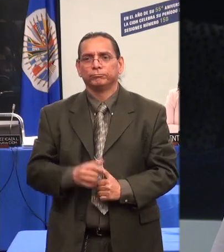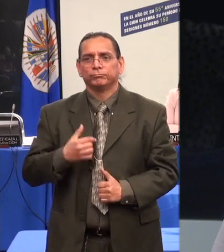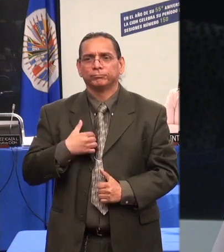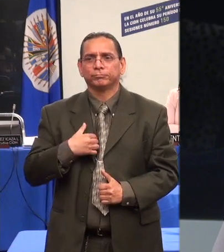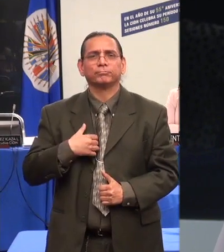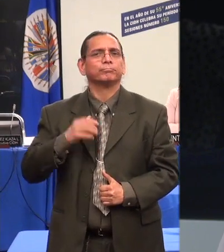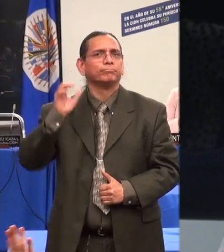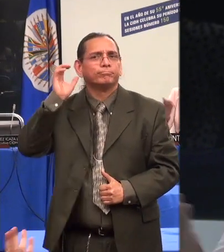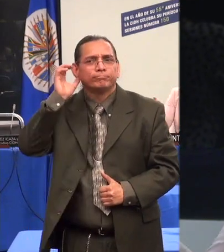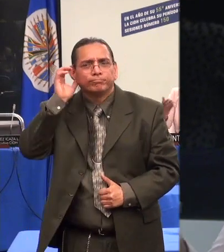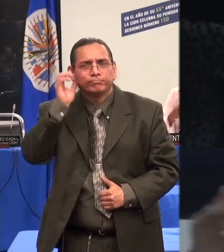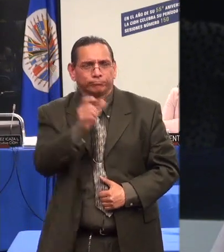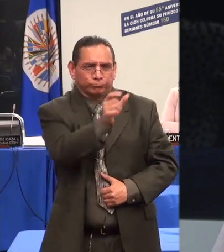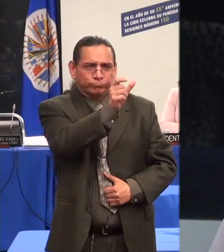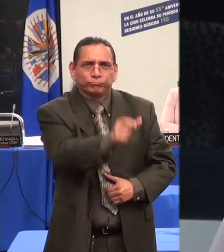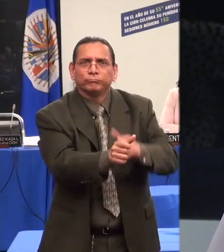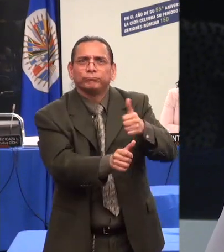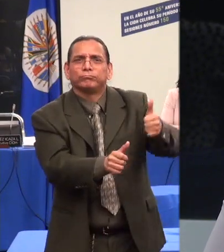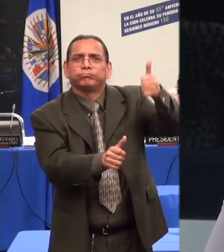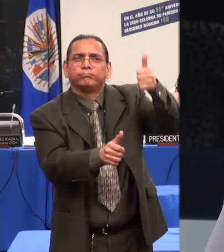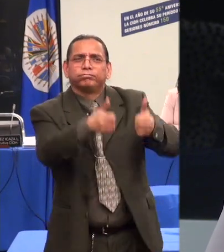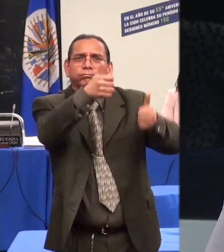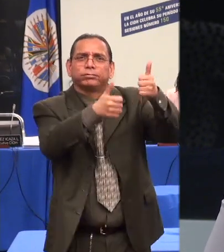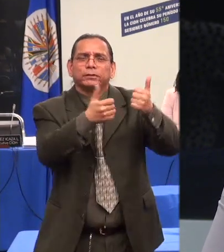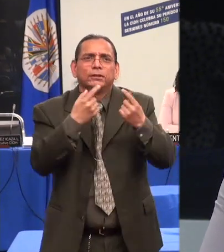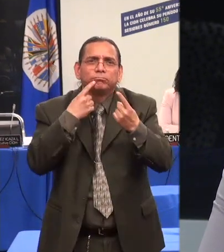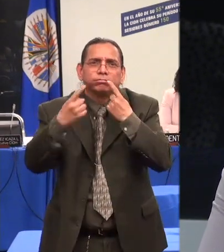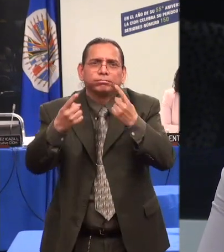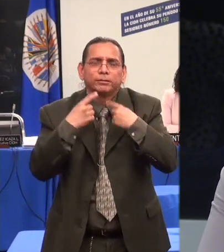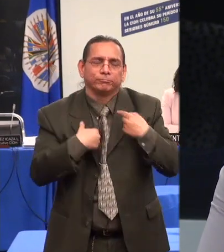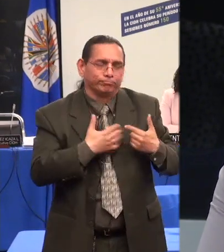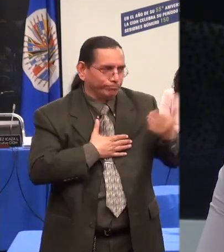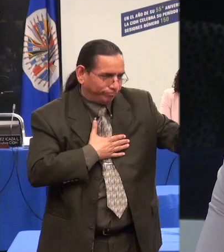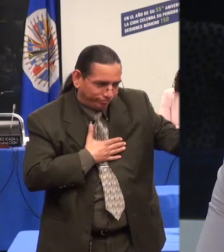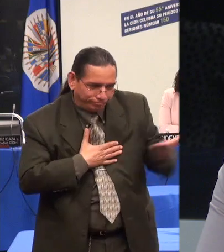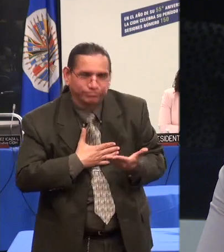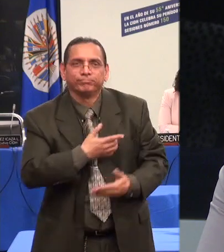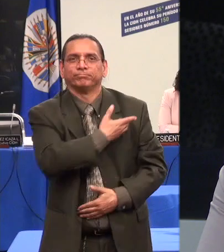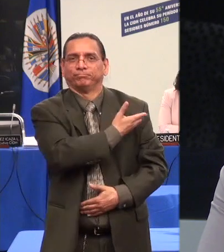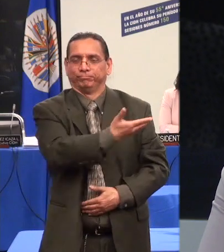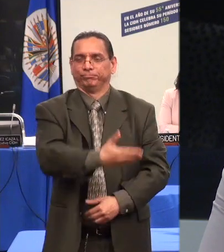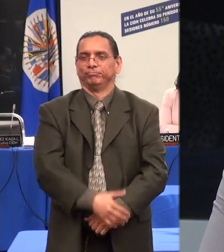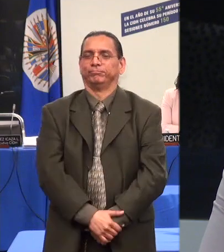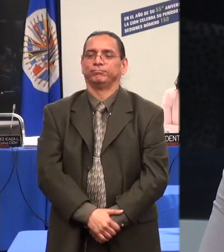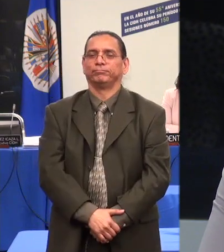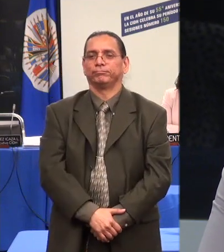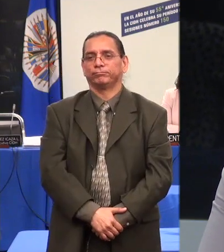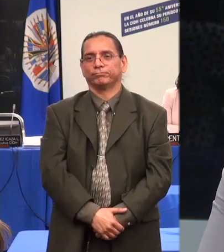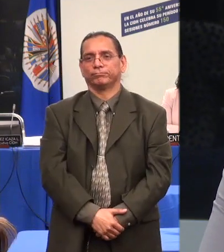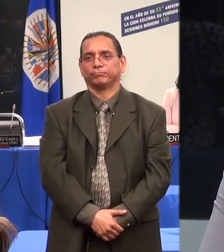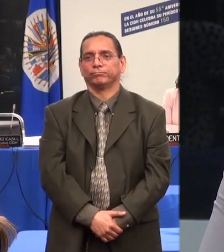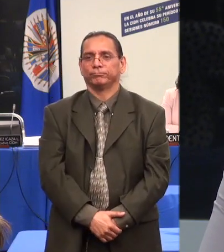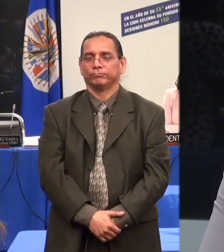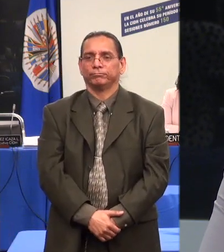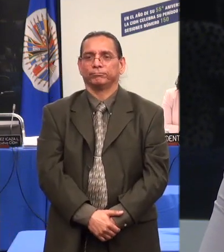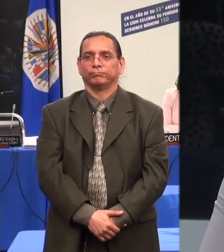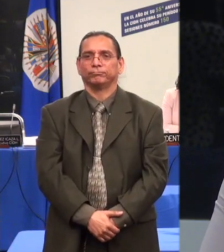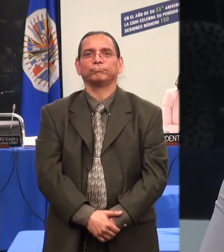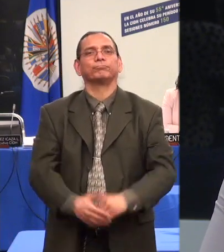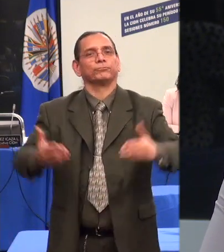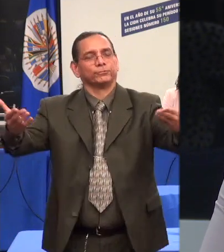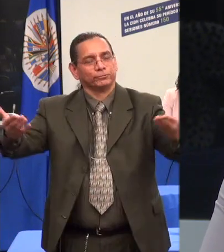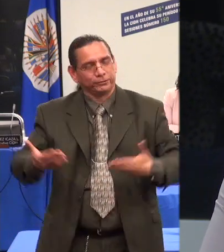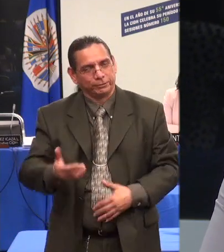delegation. Can I welcome you again? I have with me my colleagues, former commissioner, former, not commissioner,